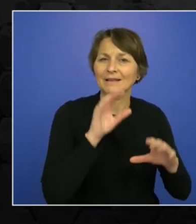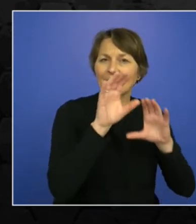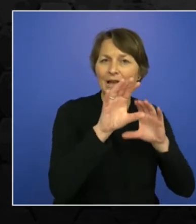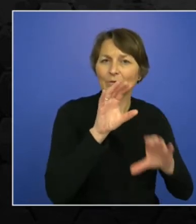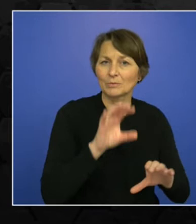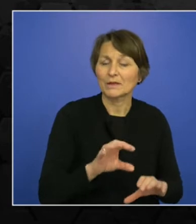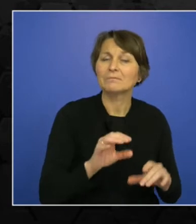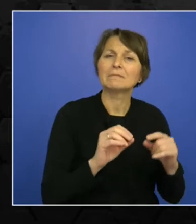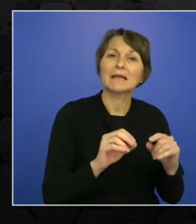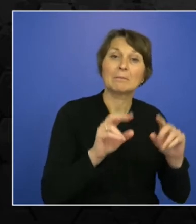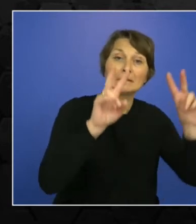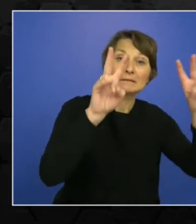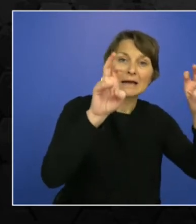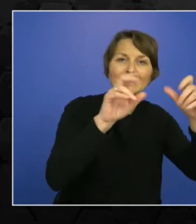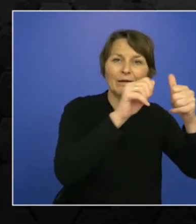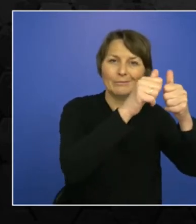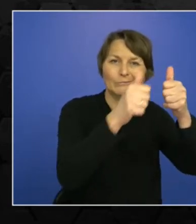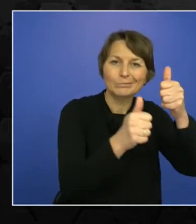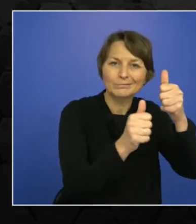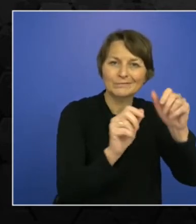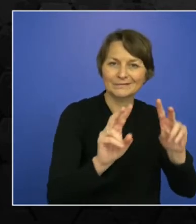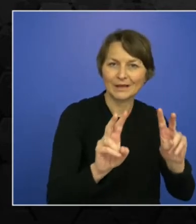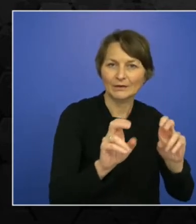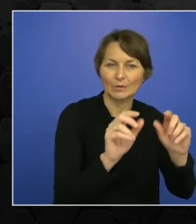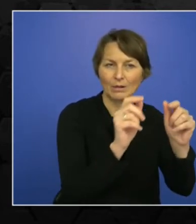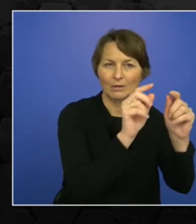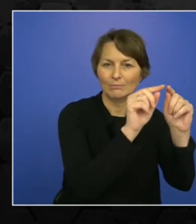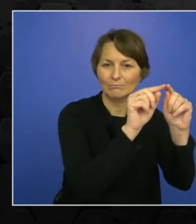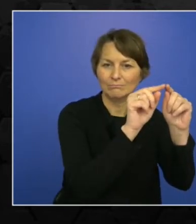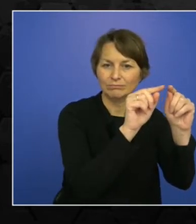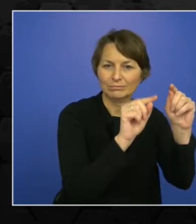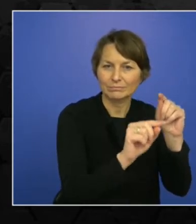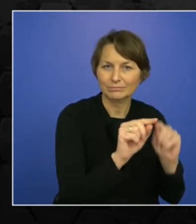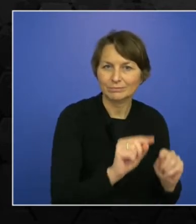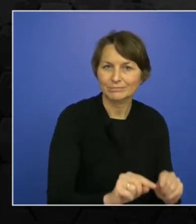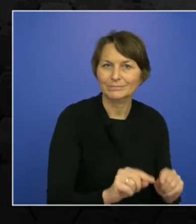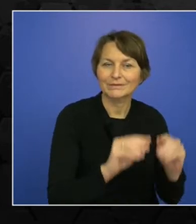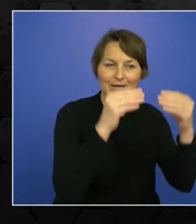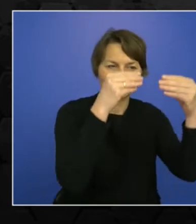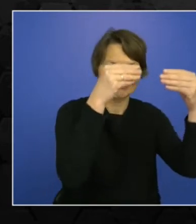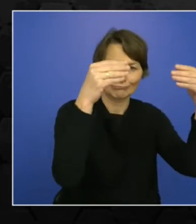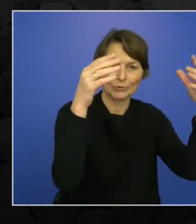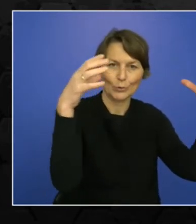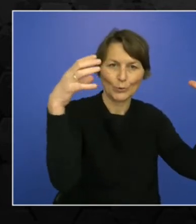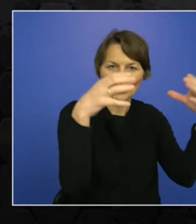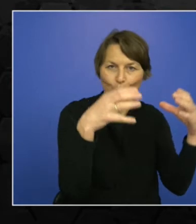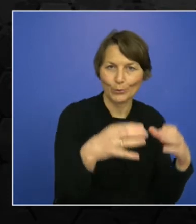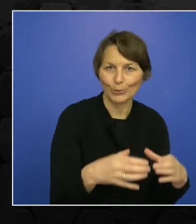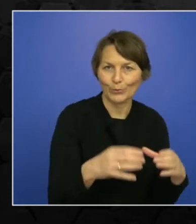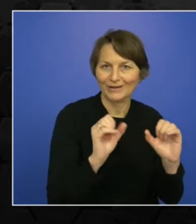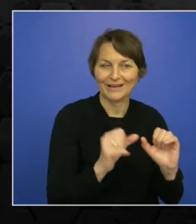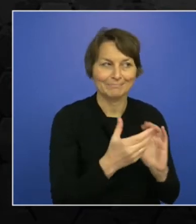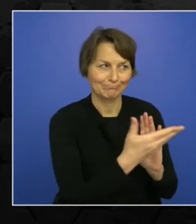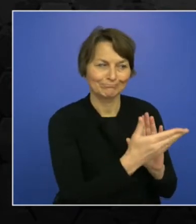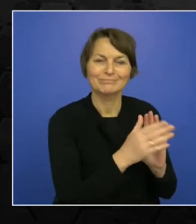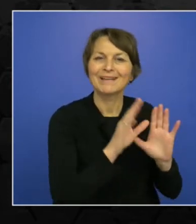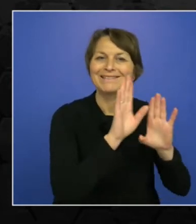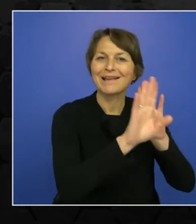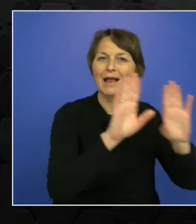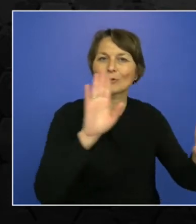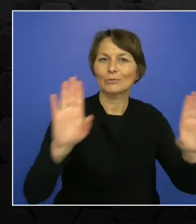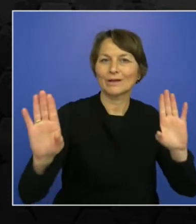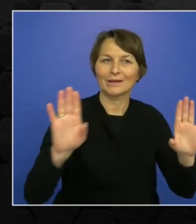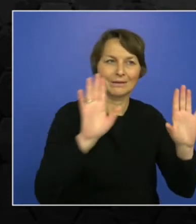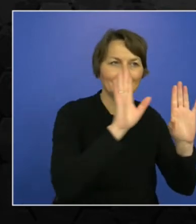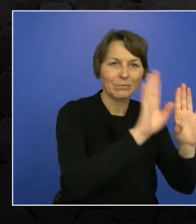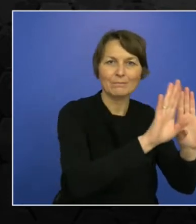subtitle, and then we can just put it like smaller and then move it here. So to this gallery, we are